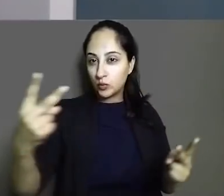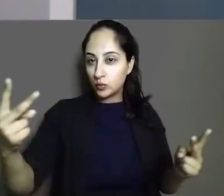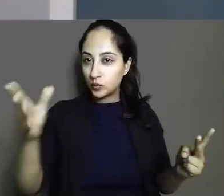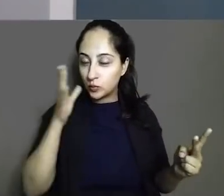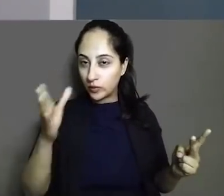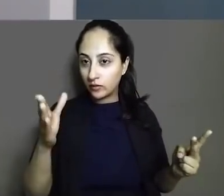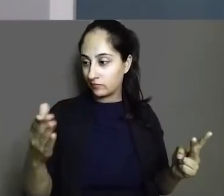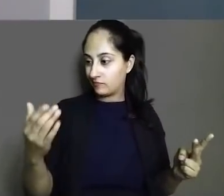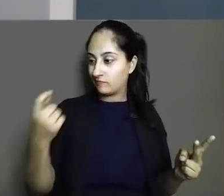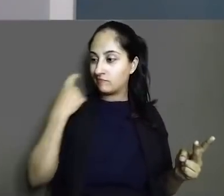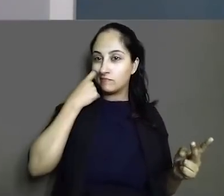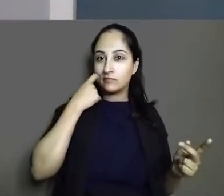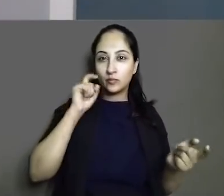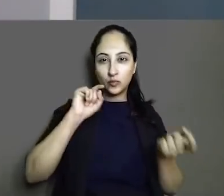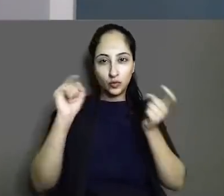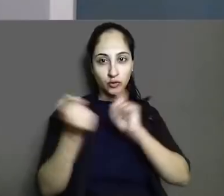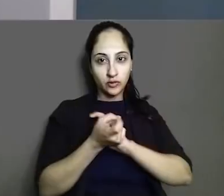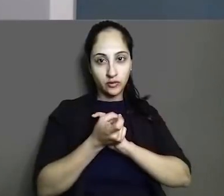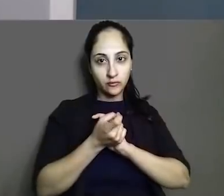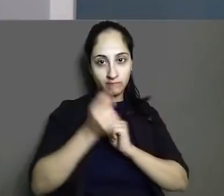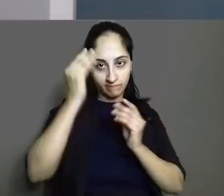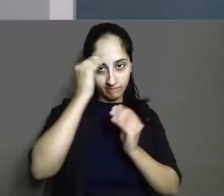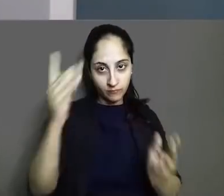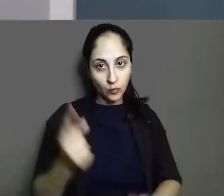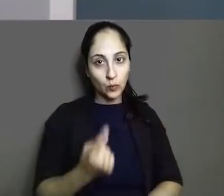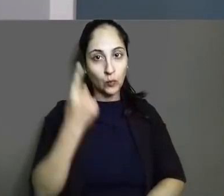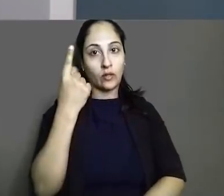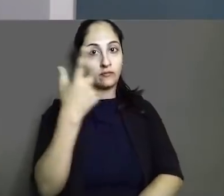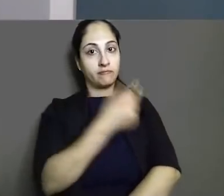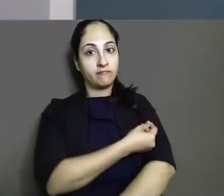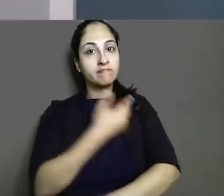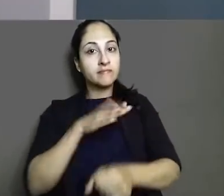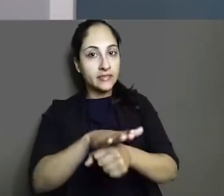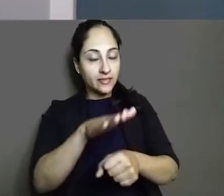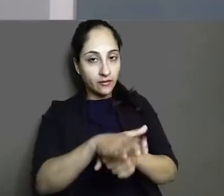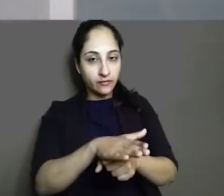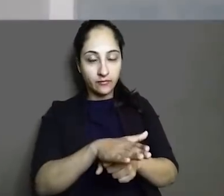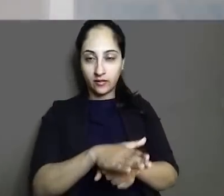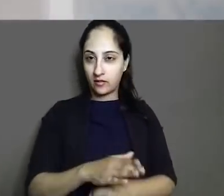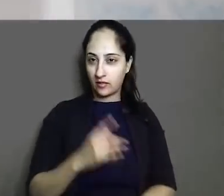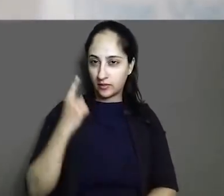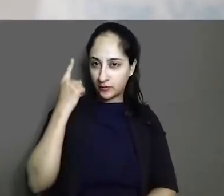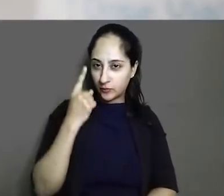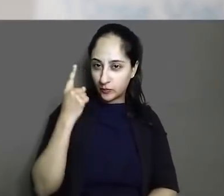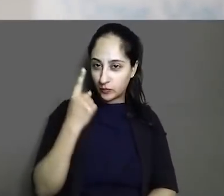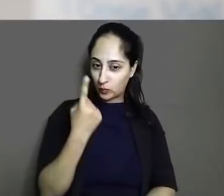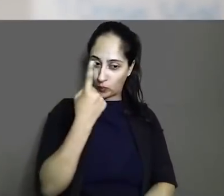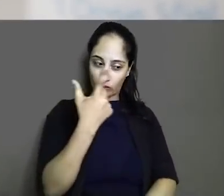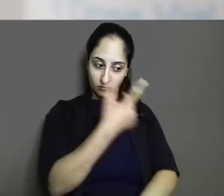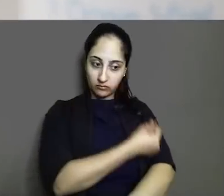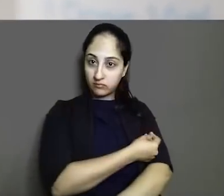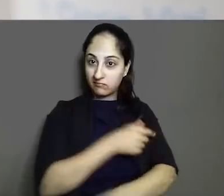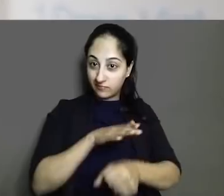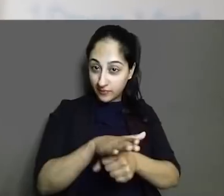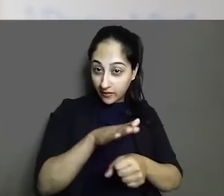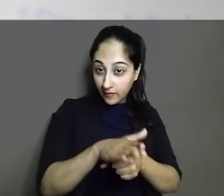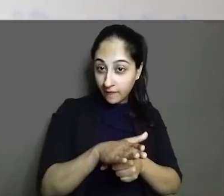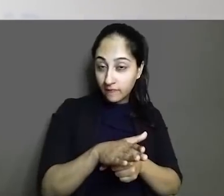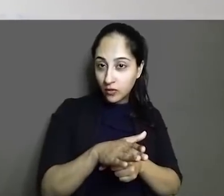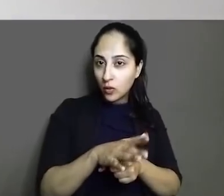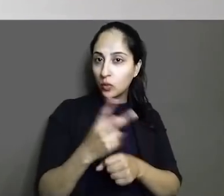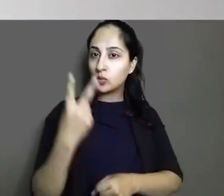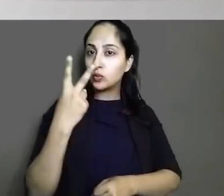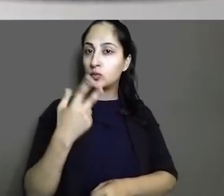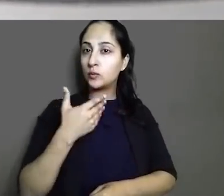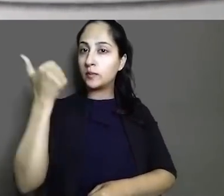closely these vaccines are being studied, with lots of evidence emerging every day. And so all the vaccines so far